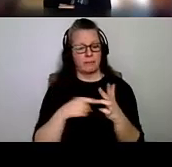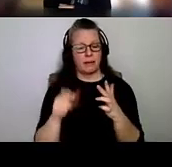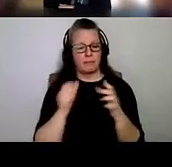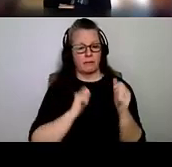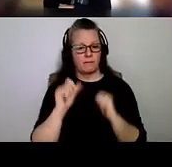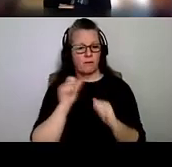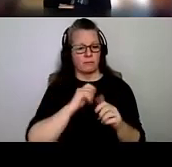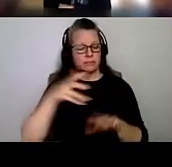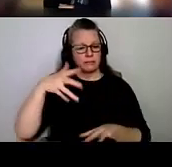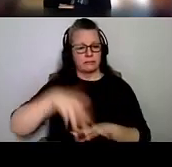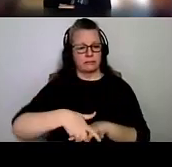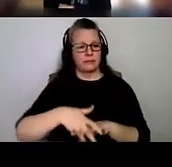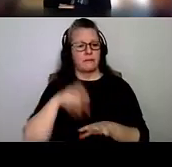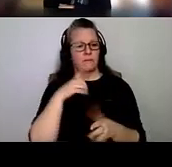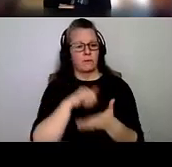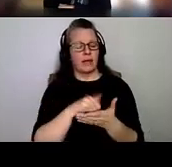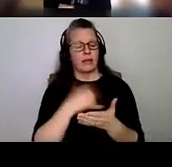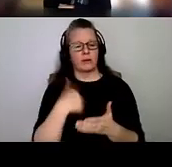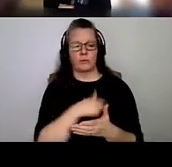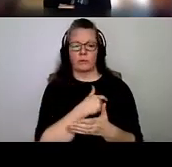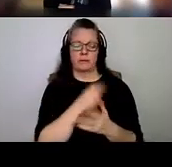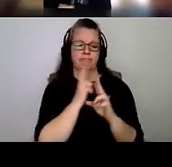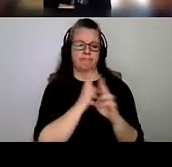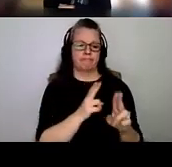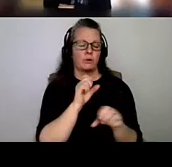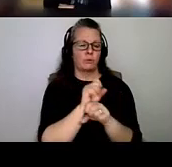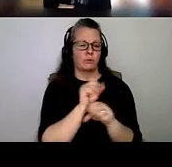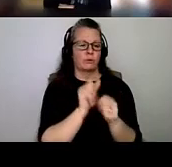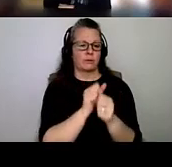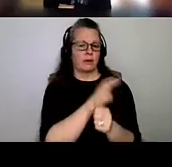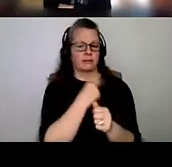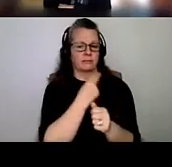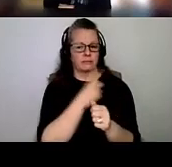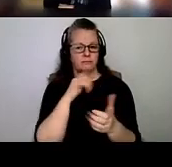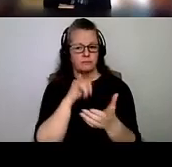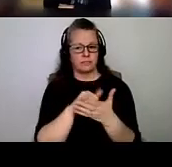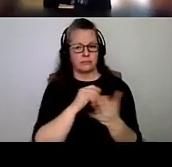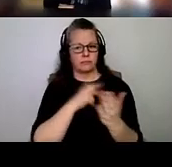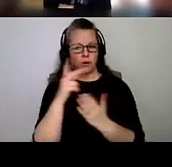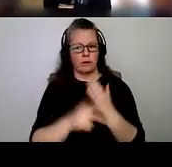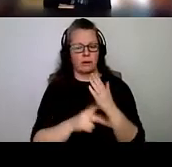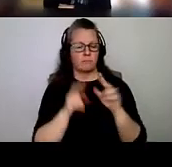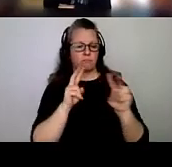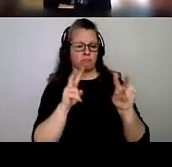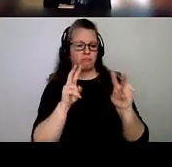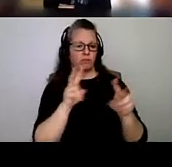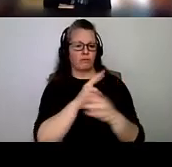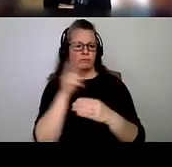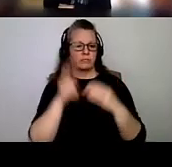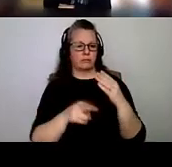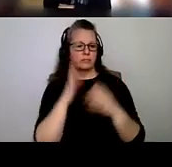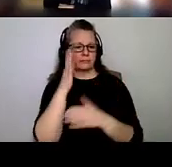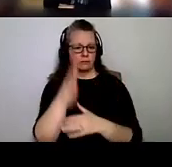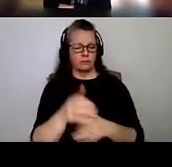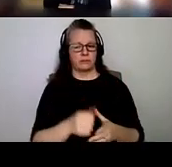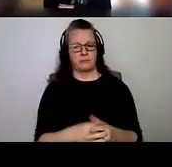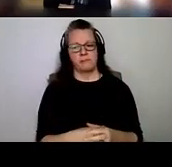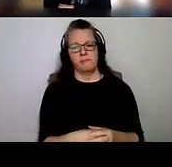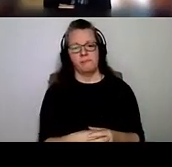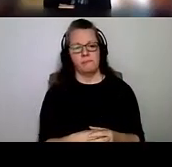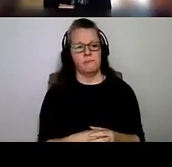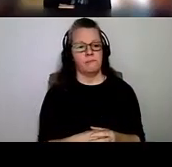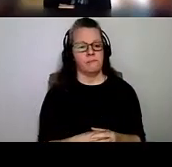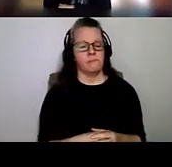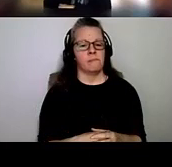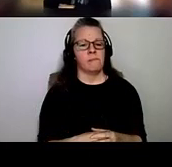And we're very pleased to be working with hospitals on this program, and we look forward to its results in the future. Next slide. And with that,